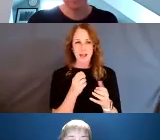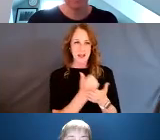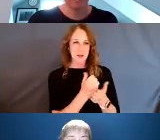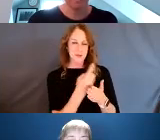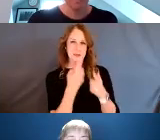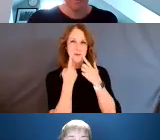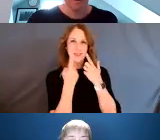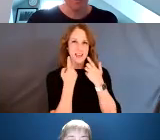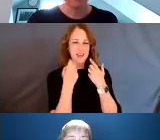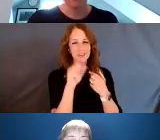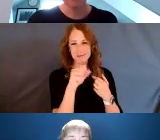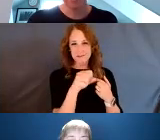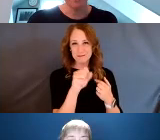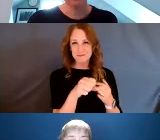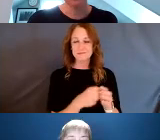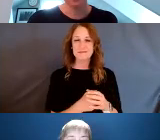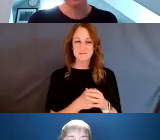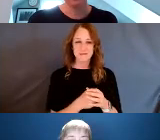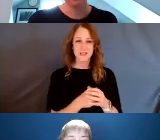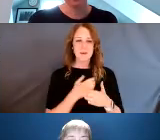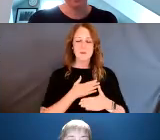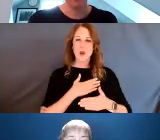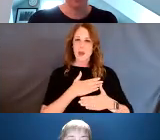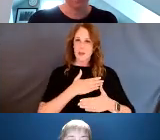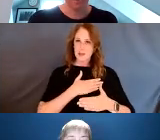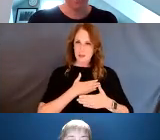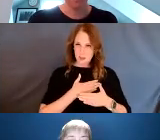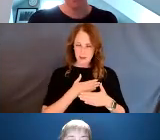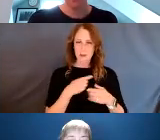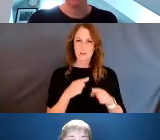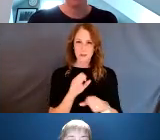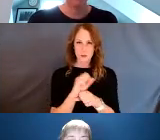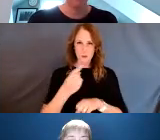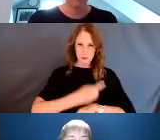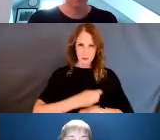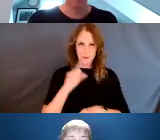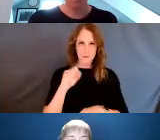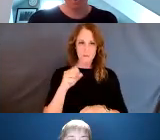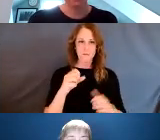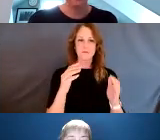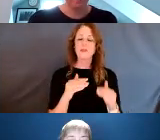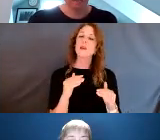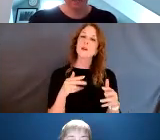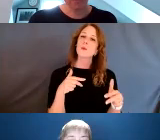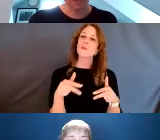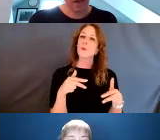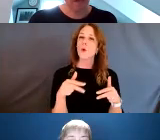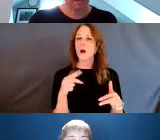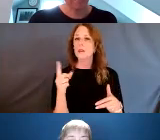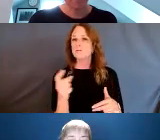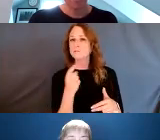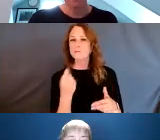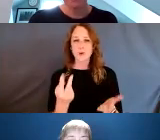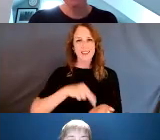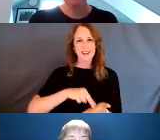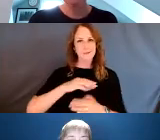laugh. Absolutely. Doing breath exercises during your workday, going for a walk or getting up from your